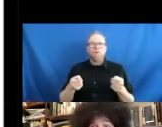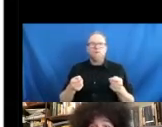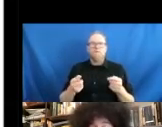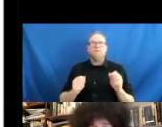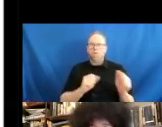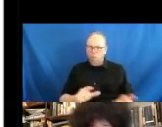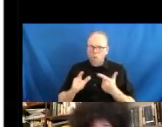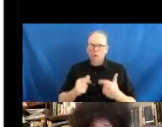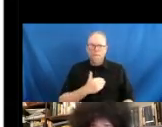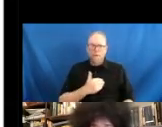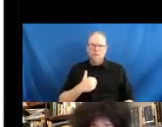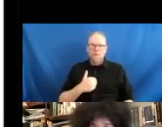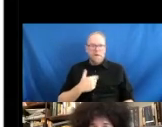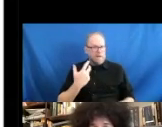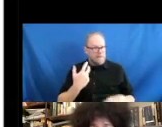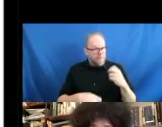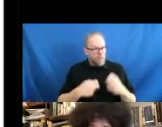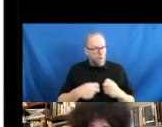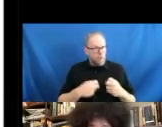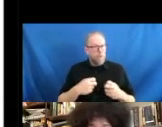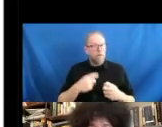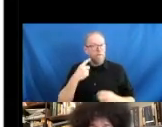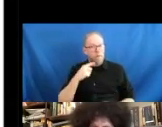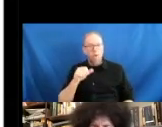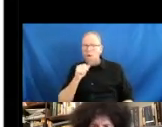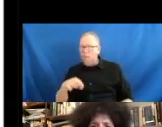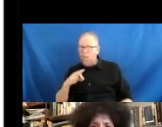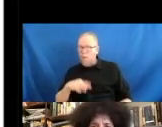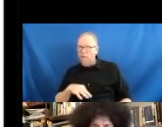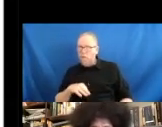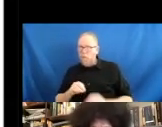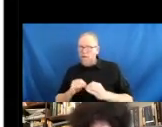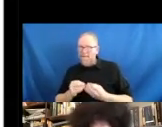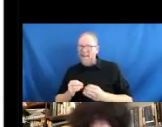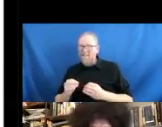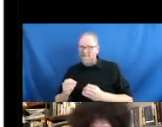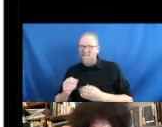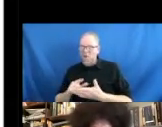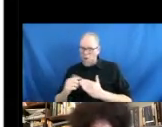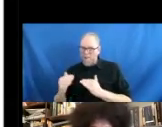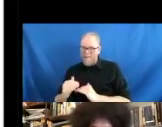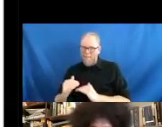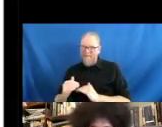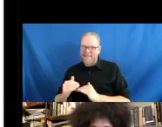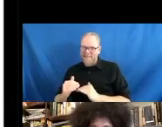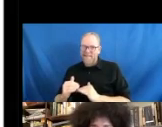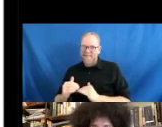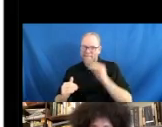is difficult to achieve in a nonprofit organization because the law really limits the control of